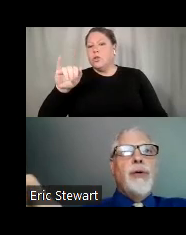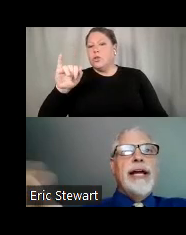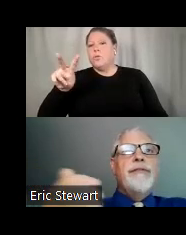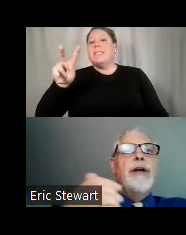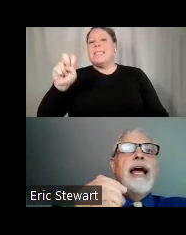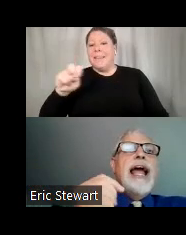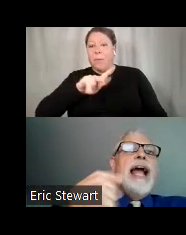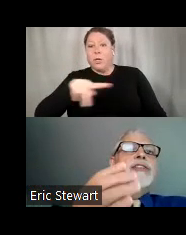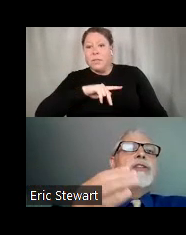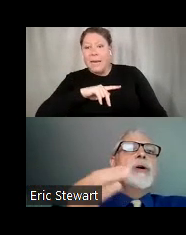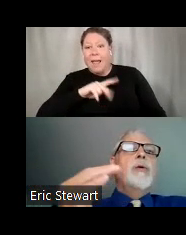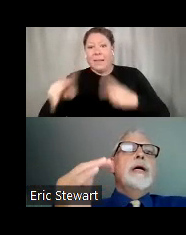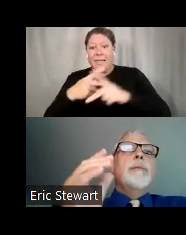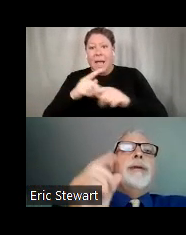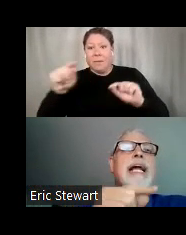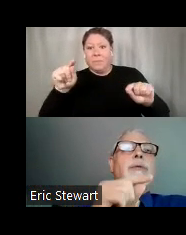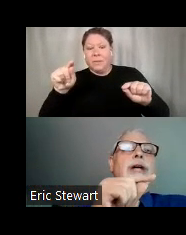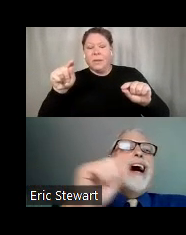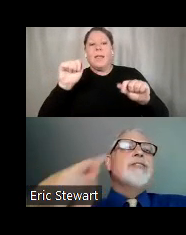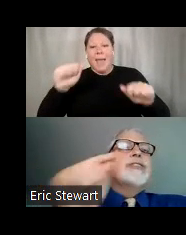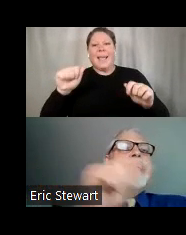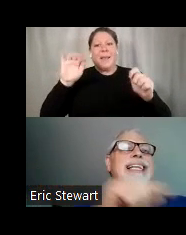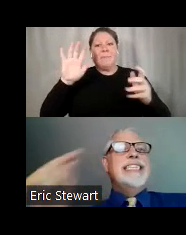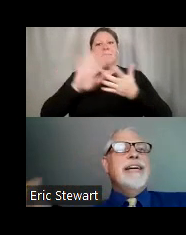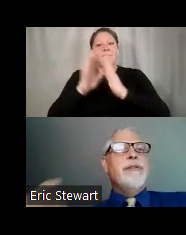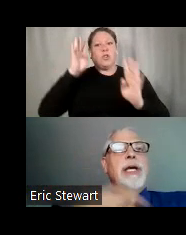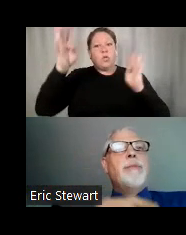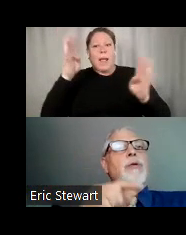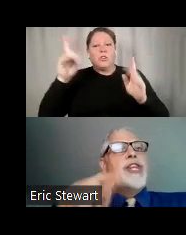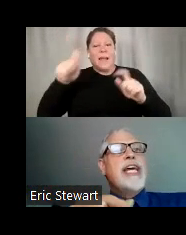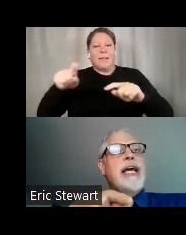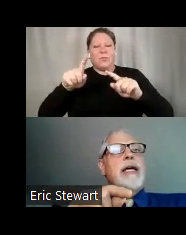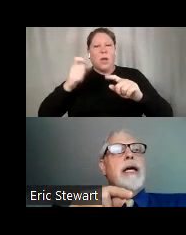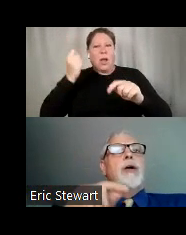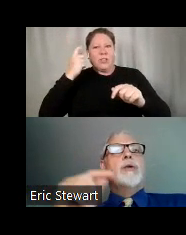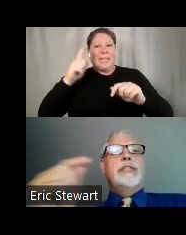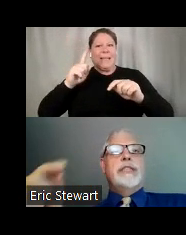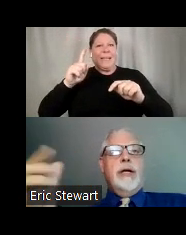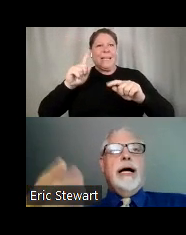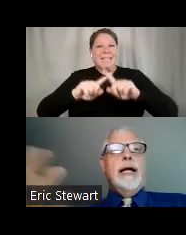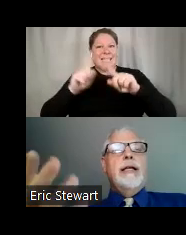be creative. And so being able to understand that different people think